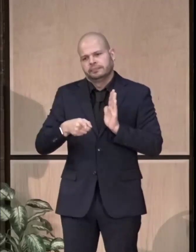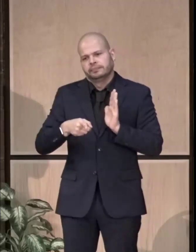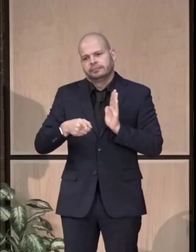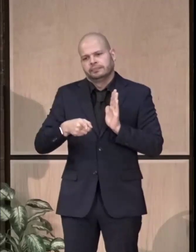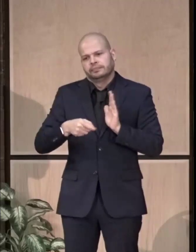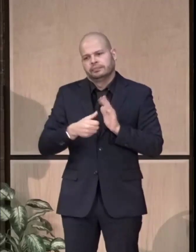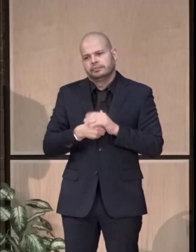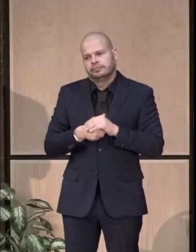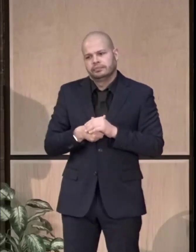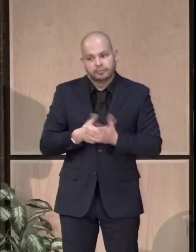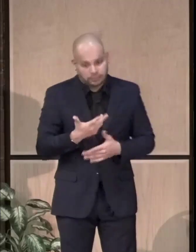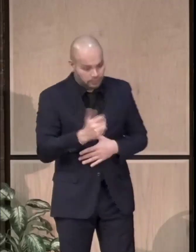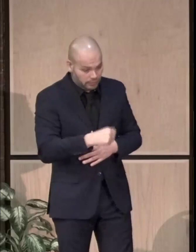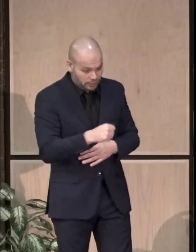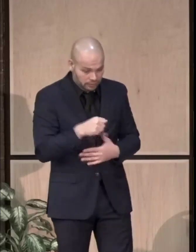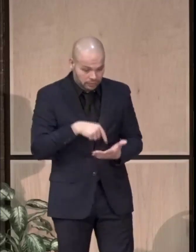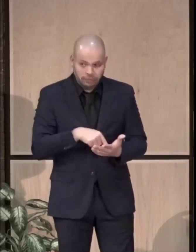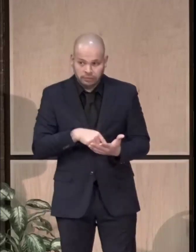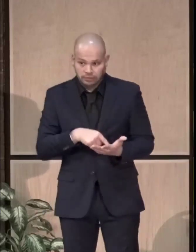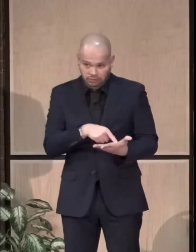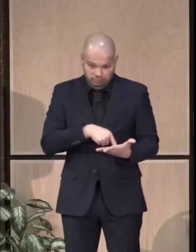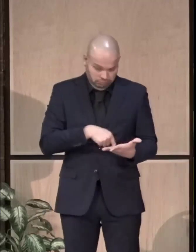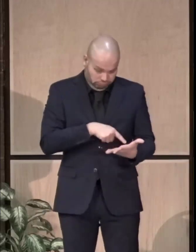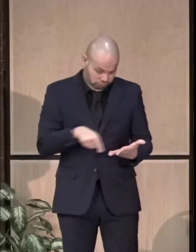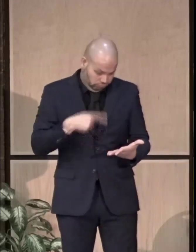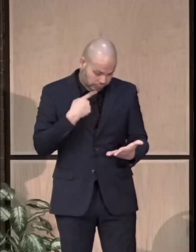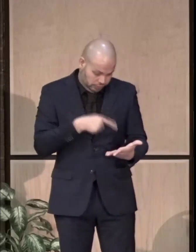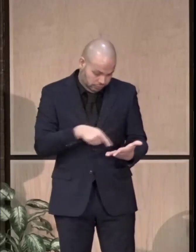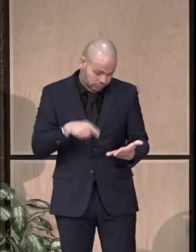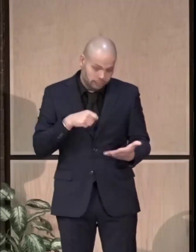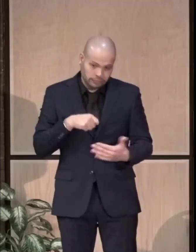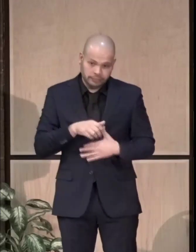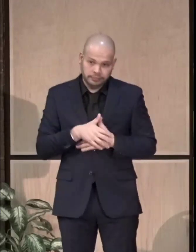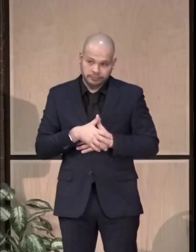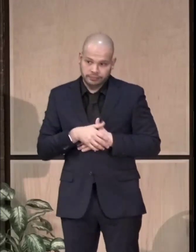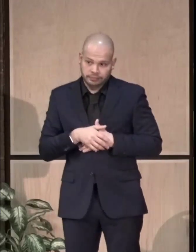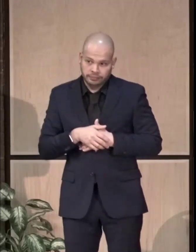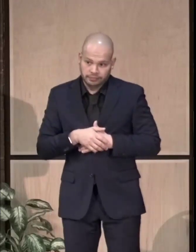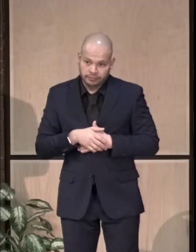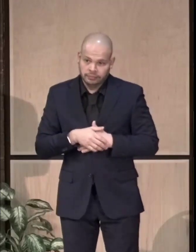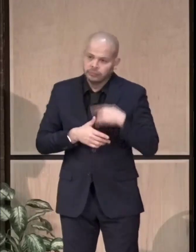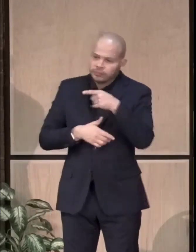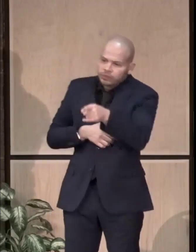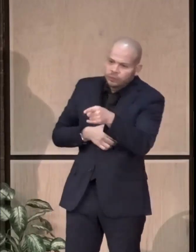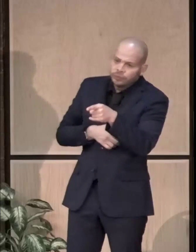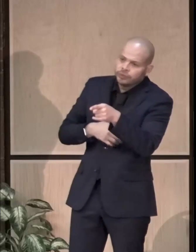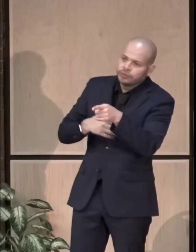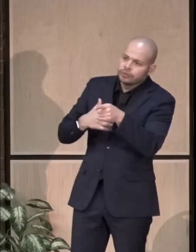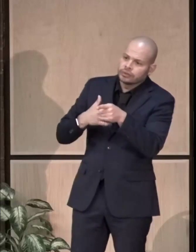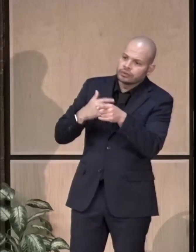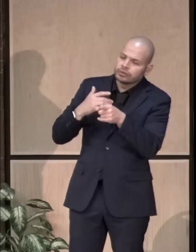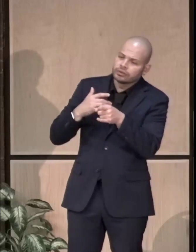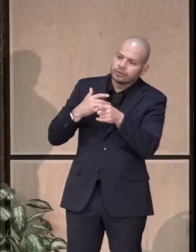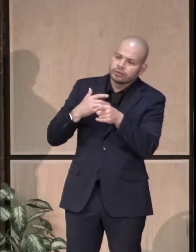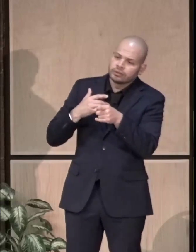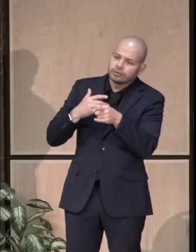That's what it says, yes. Okay. And then you say something to Schofield. You say, yeah, I mean, I don't